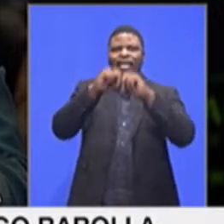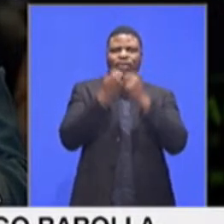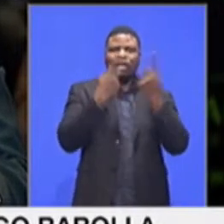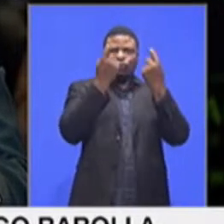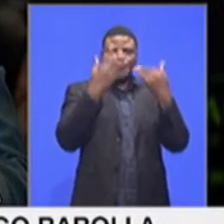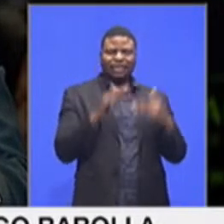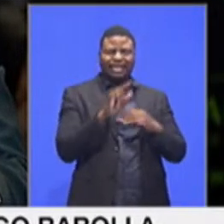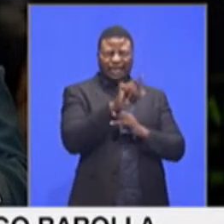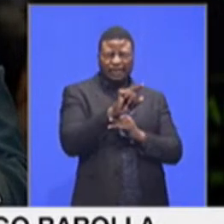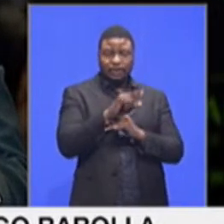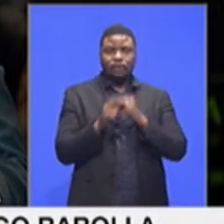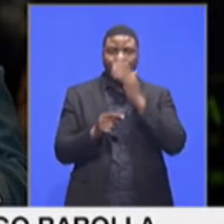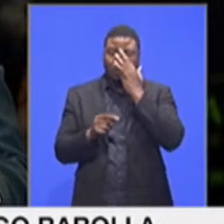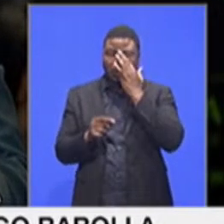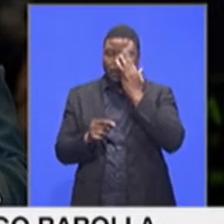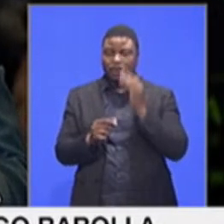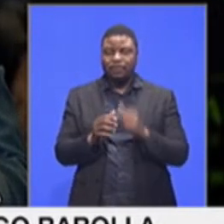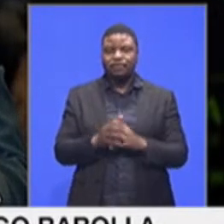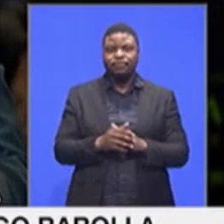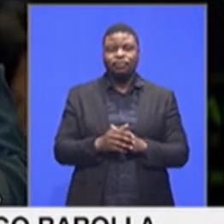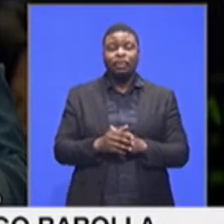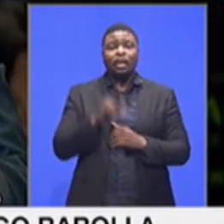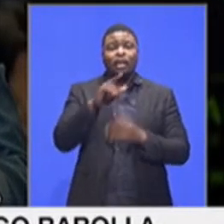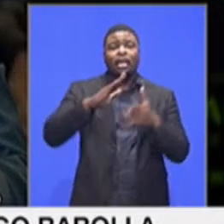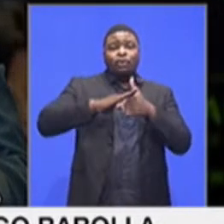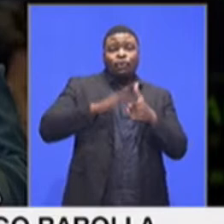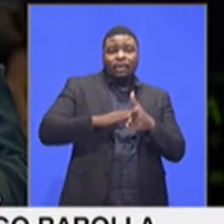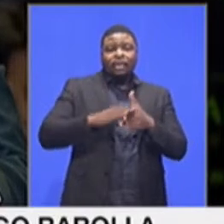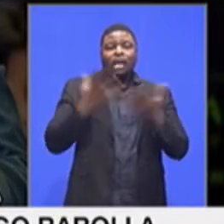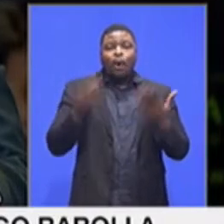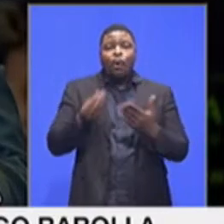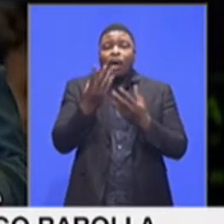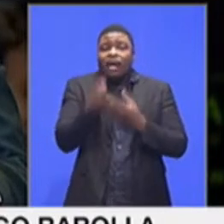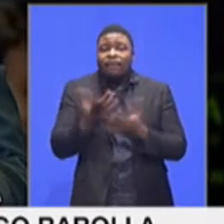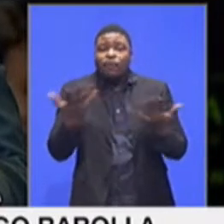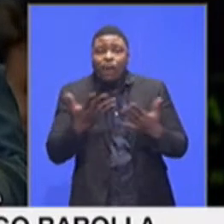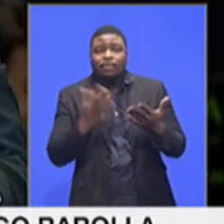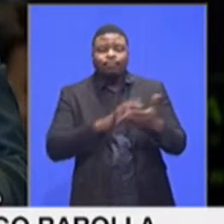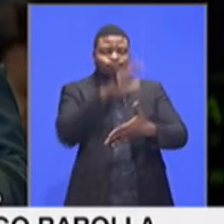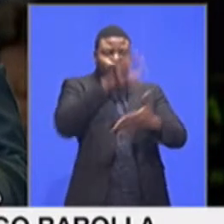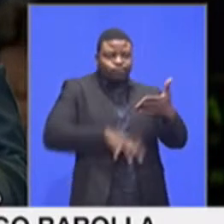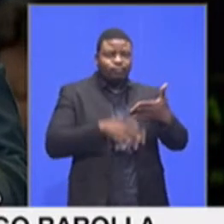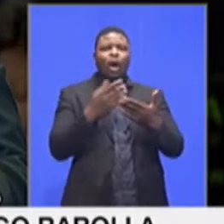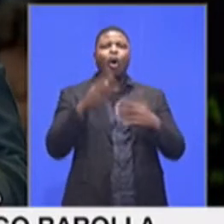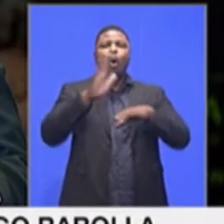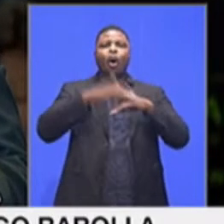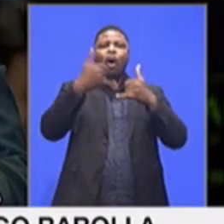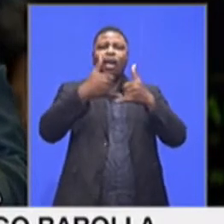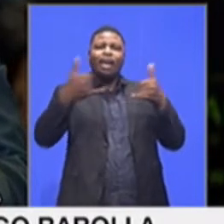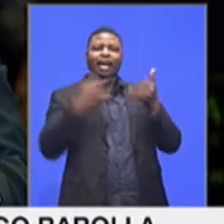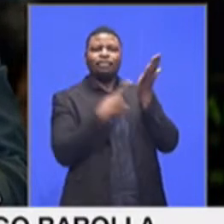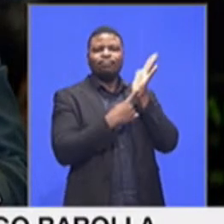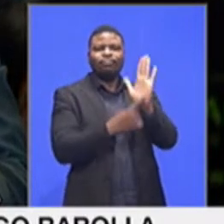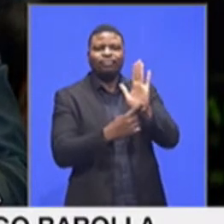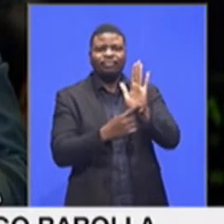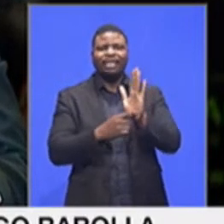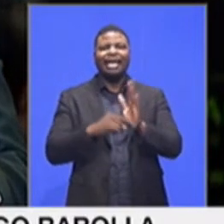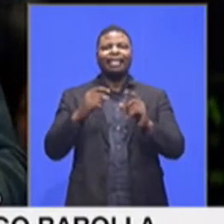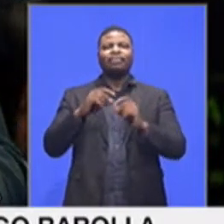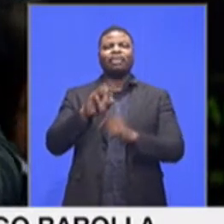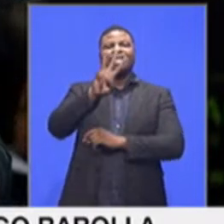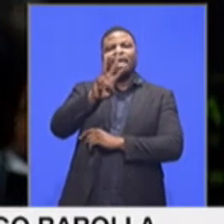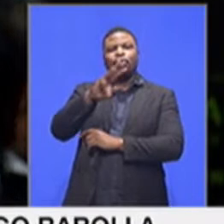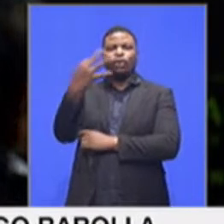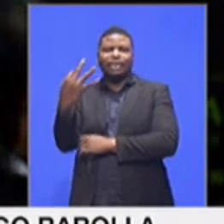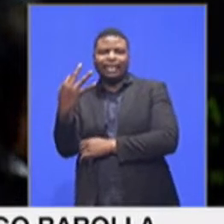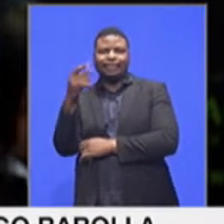behind these conditions are set out in full in the online annexure, what is called W3.